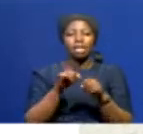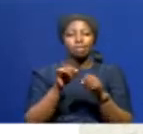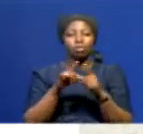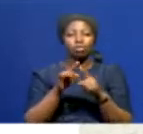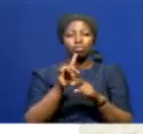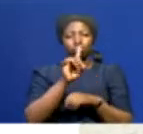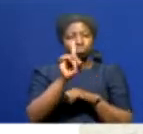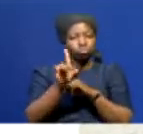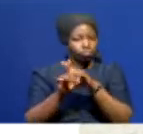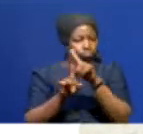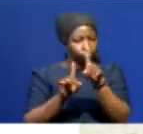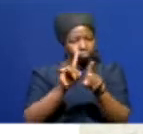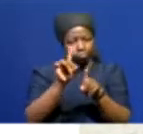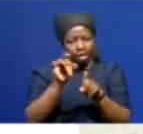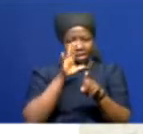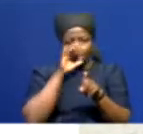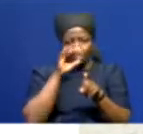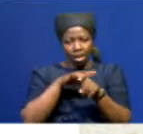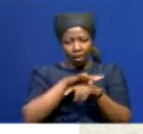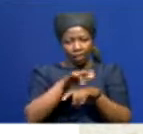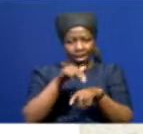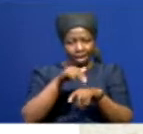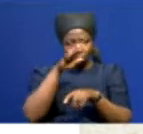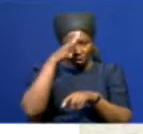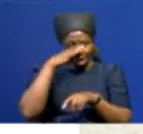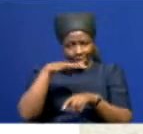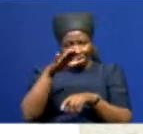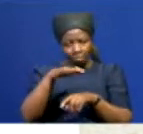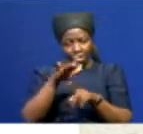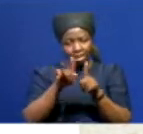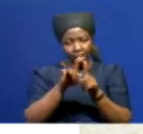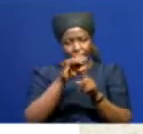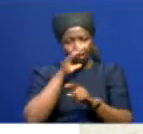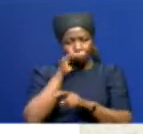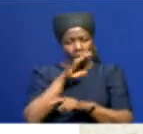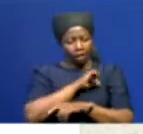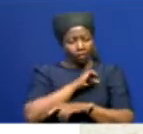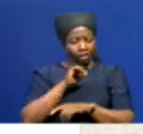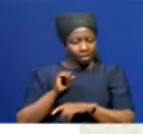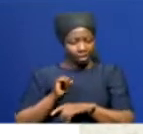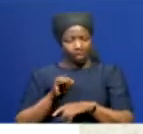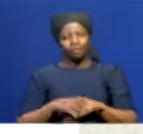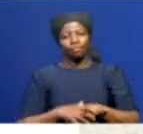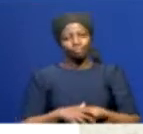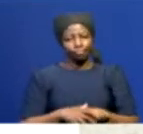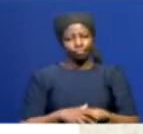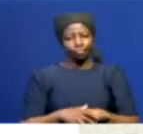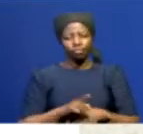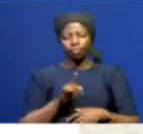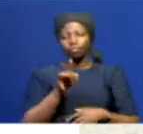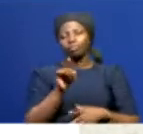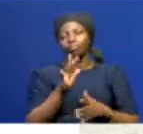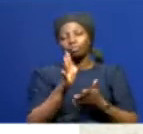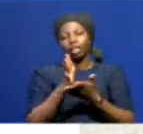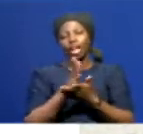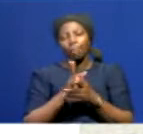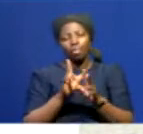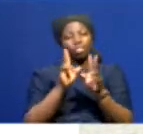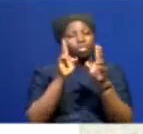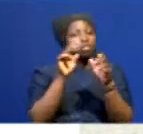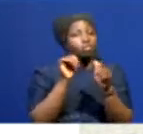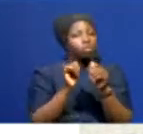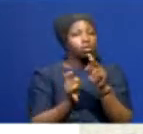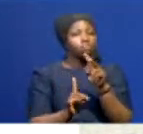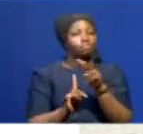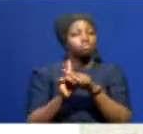cross-examine the Speakers of the National Assembly and the Senate when the case will start to be heard. So those are some of the issues that have come